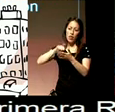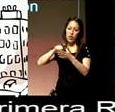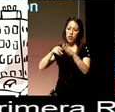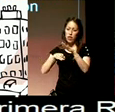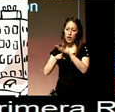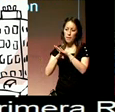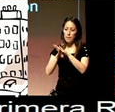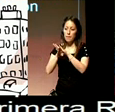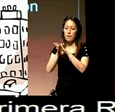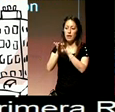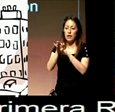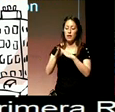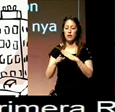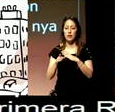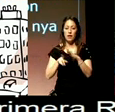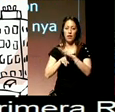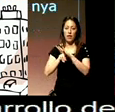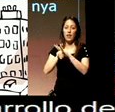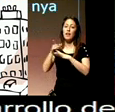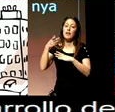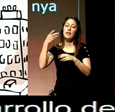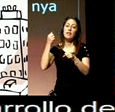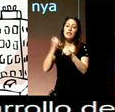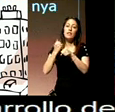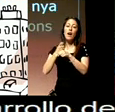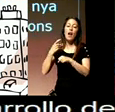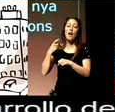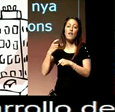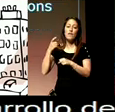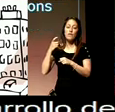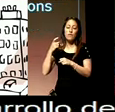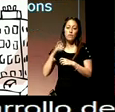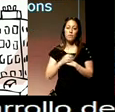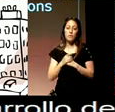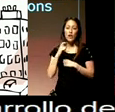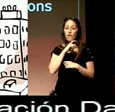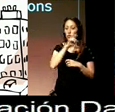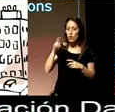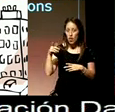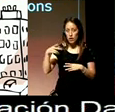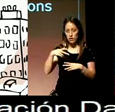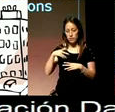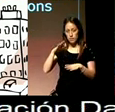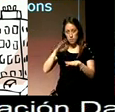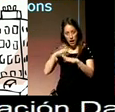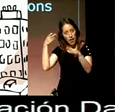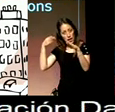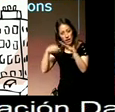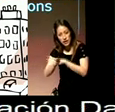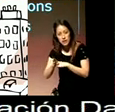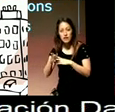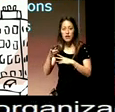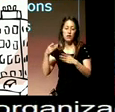are organizations working with accessibility and different aspects of